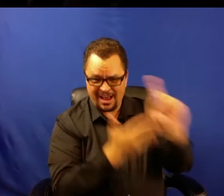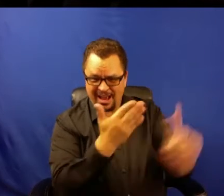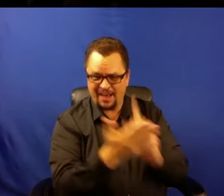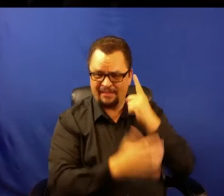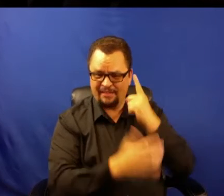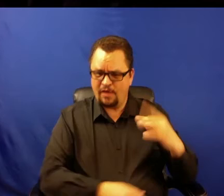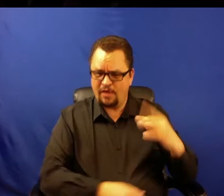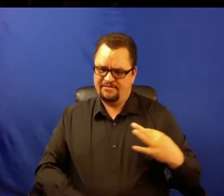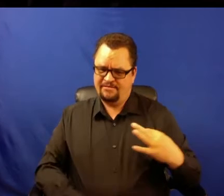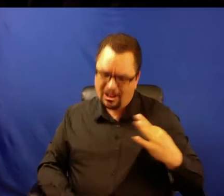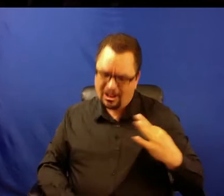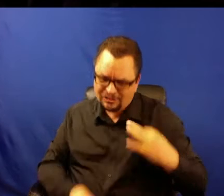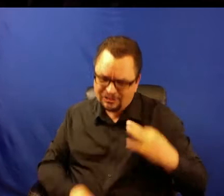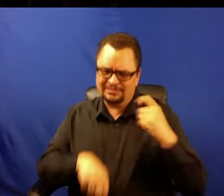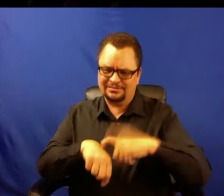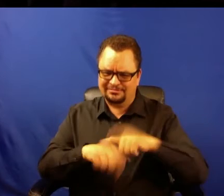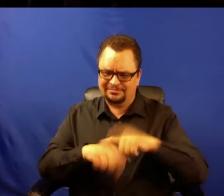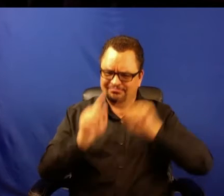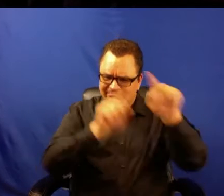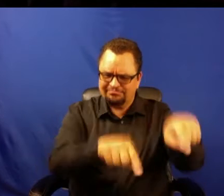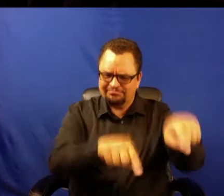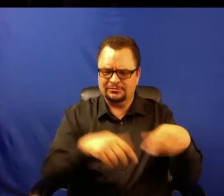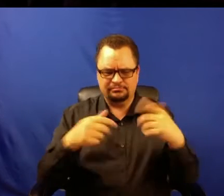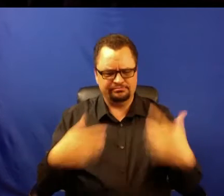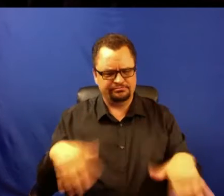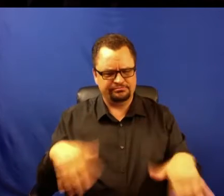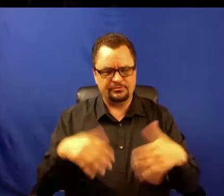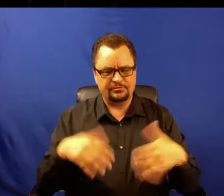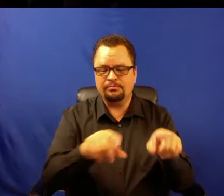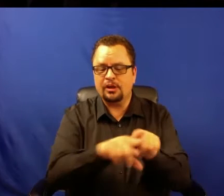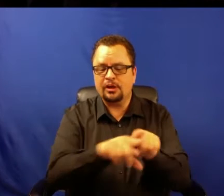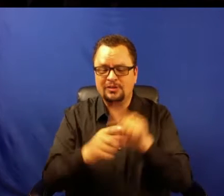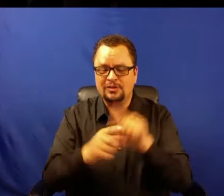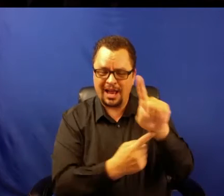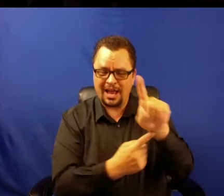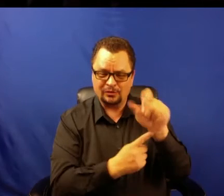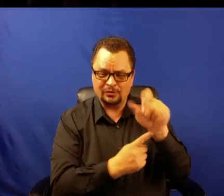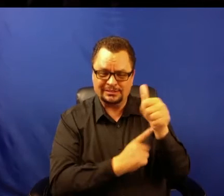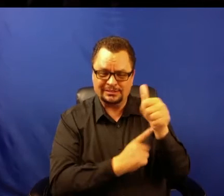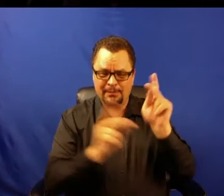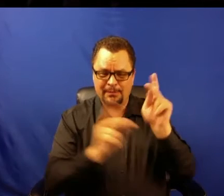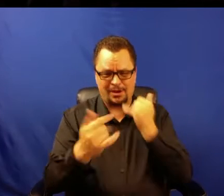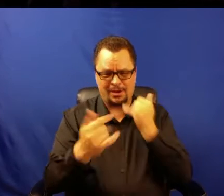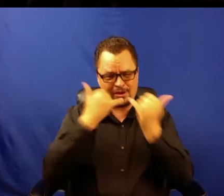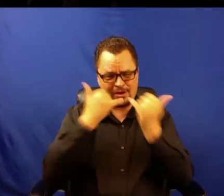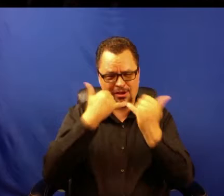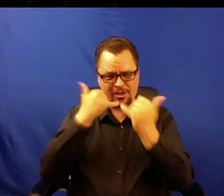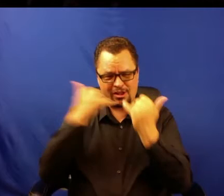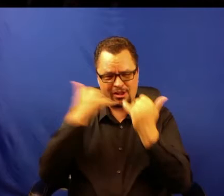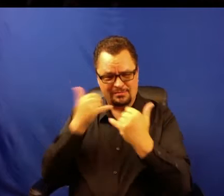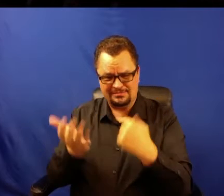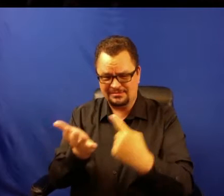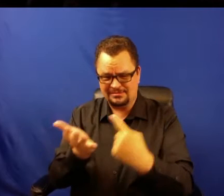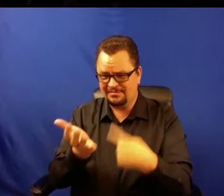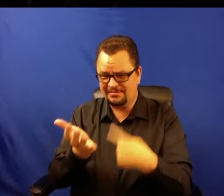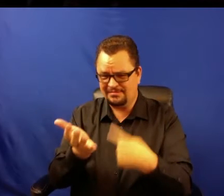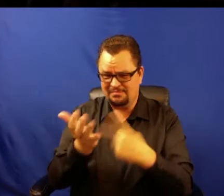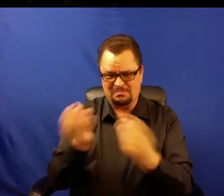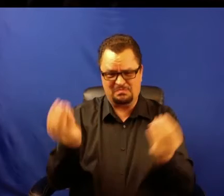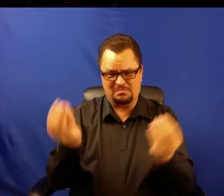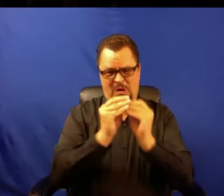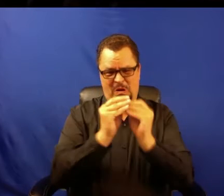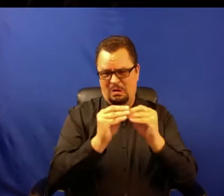at least once, some up to 3 times to schedule vaccines from a list provided by Medicaid and the Resource